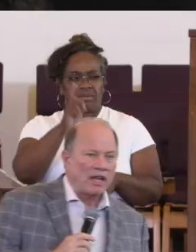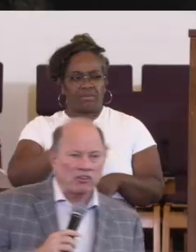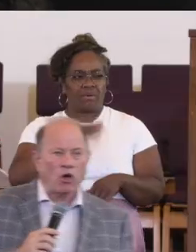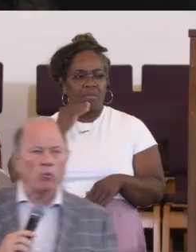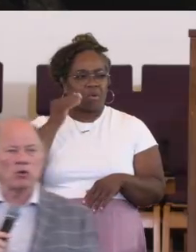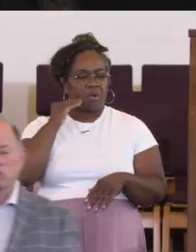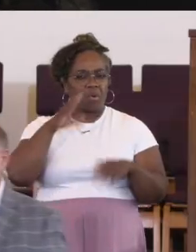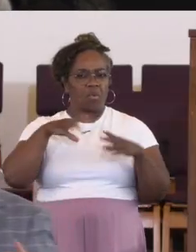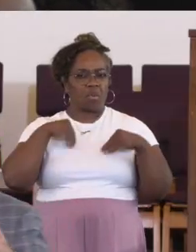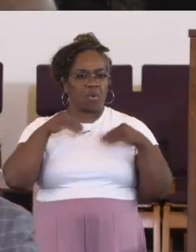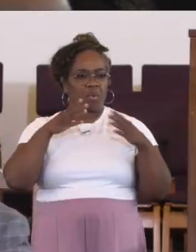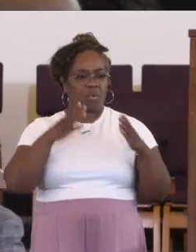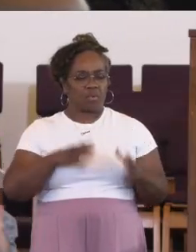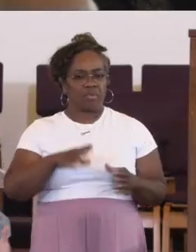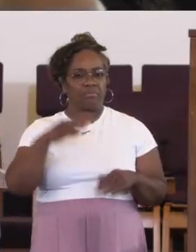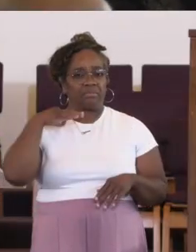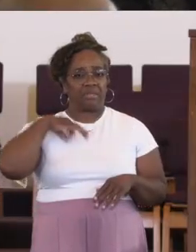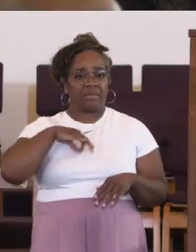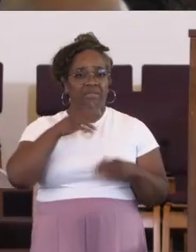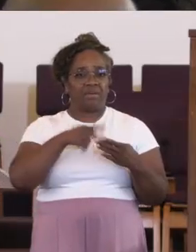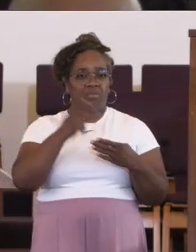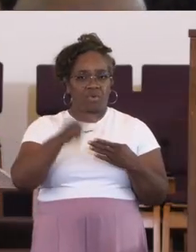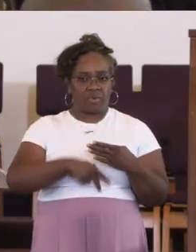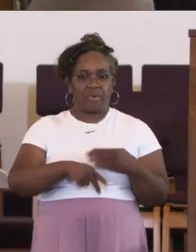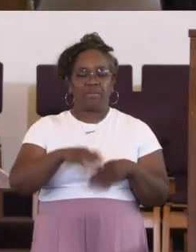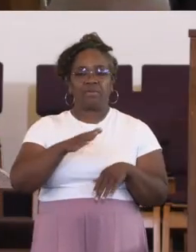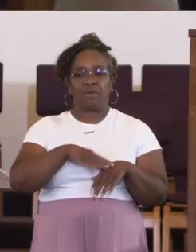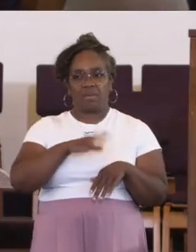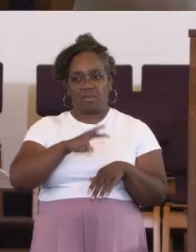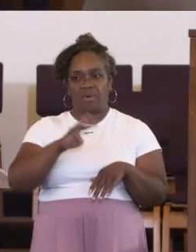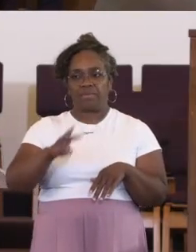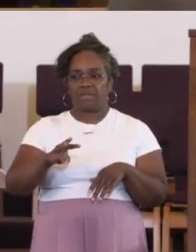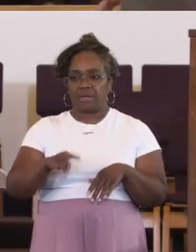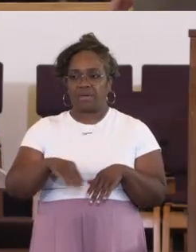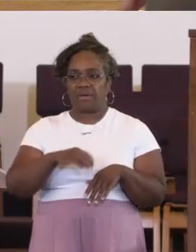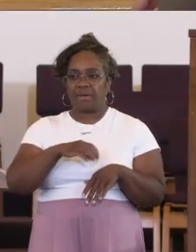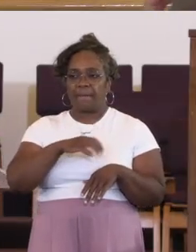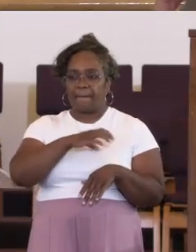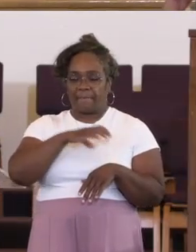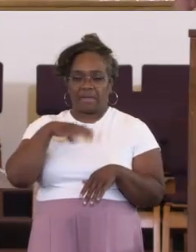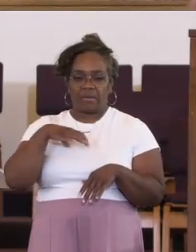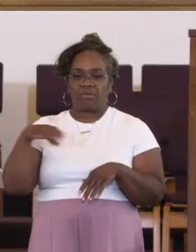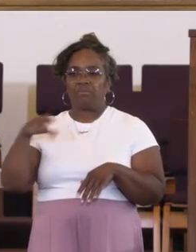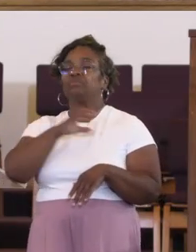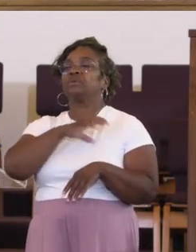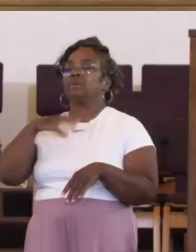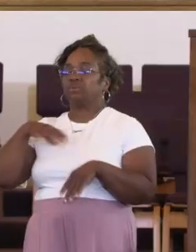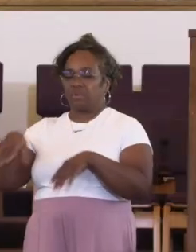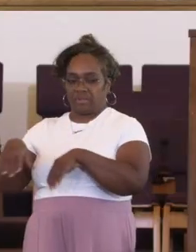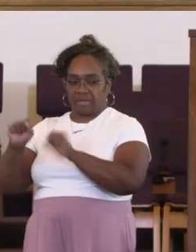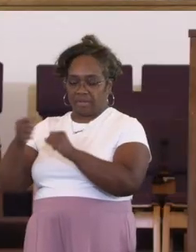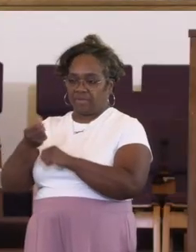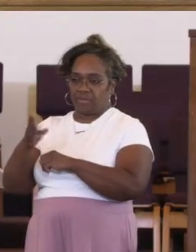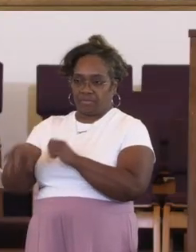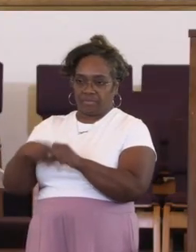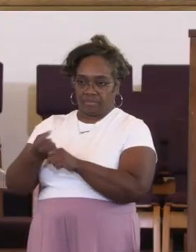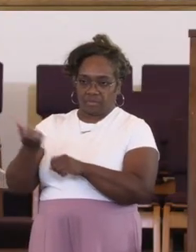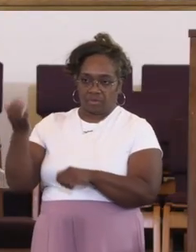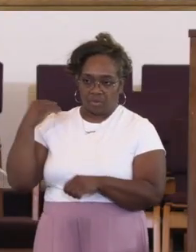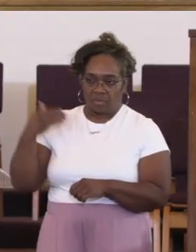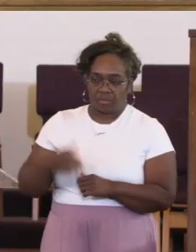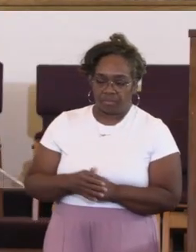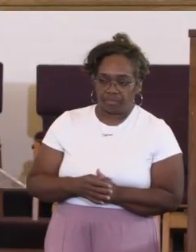Yeah, there's a homeowners benefit program. It's on the website, and Council adopted that a couple of years ago. And that